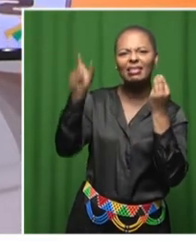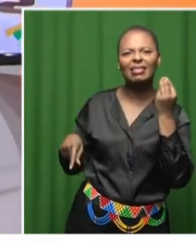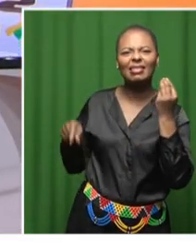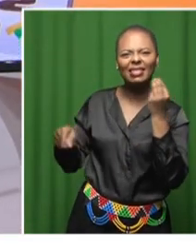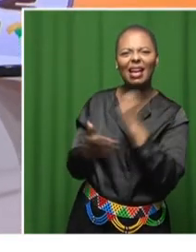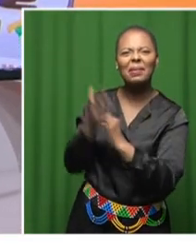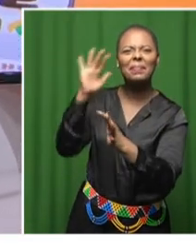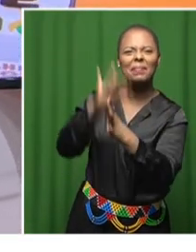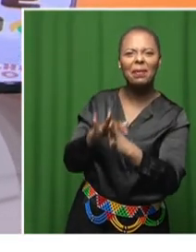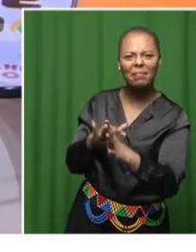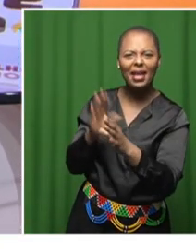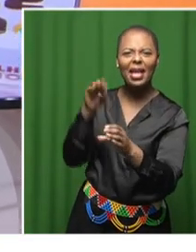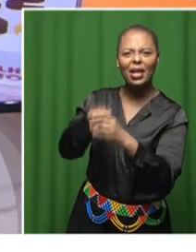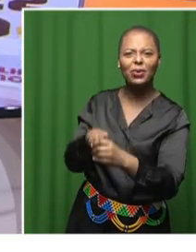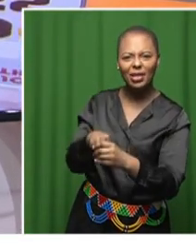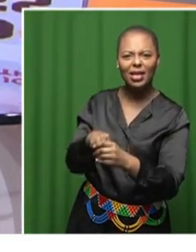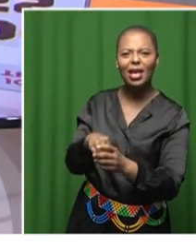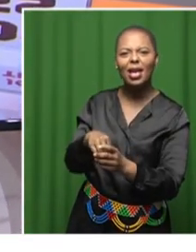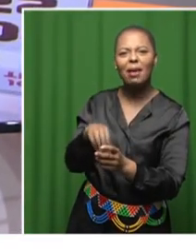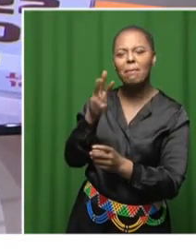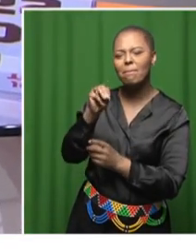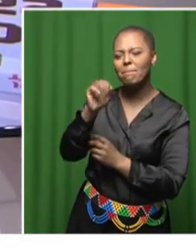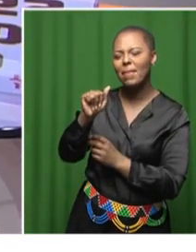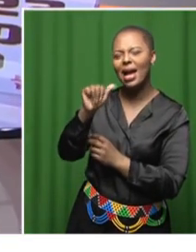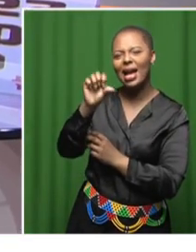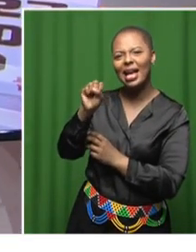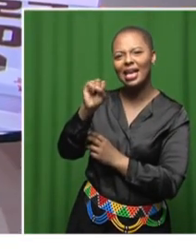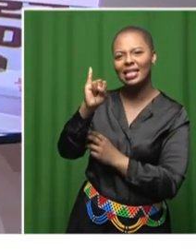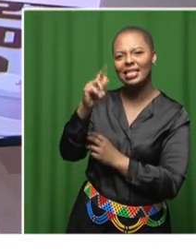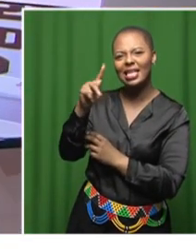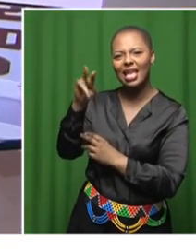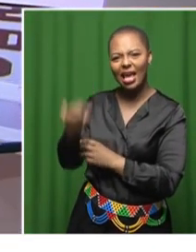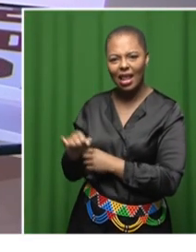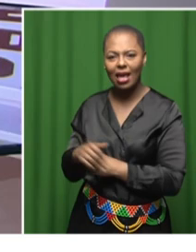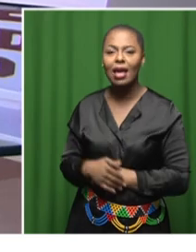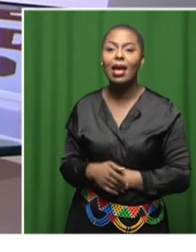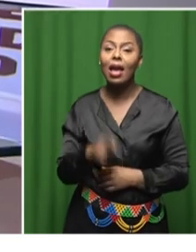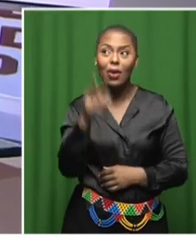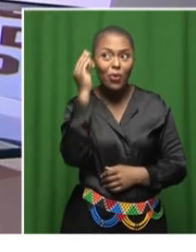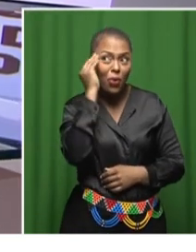Yes. If you are familiar with Hugh's Stimela,